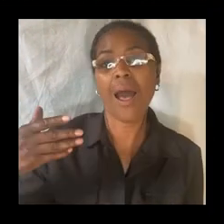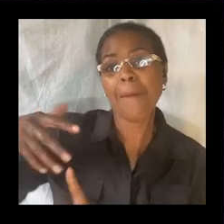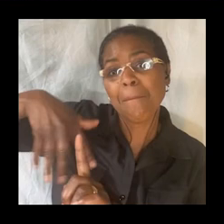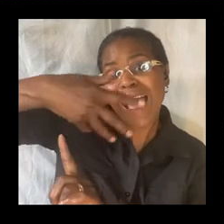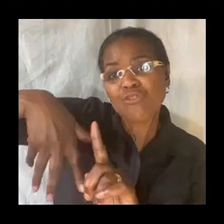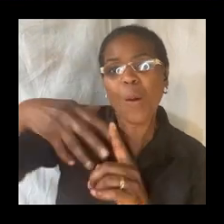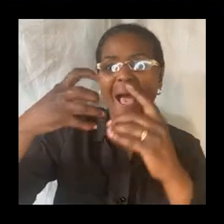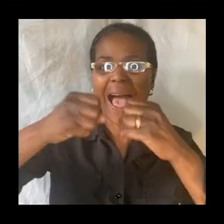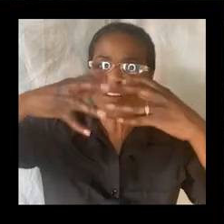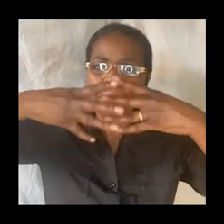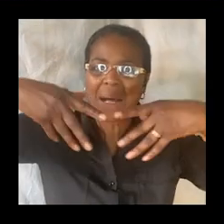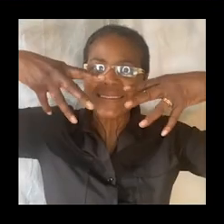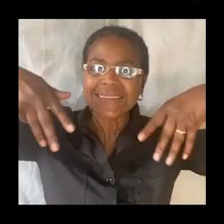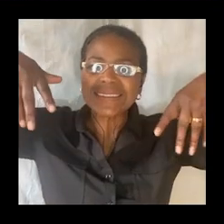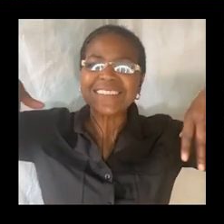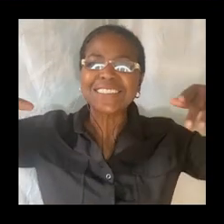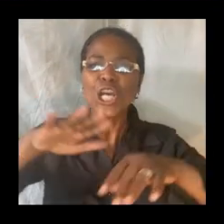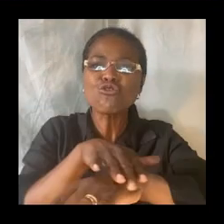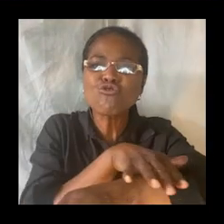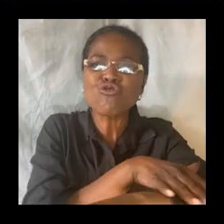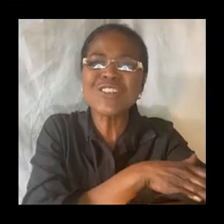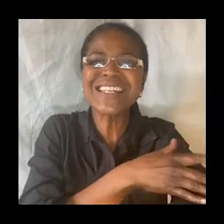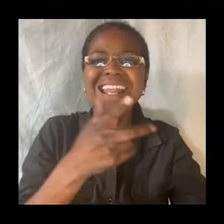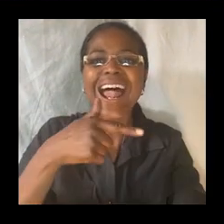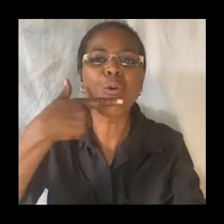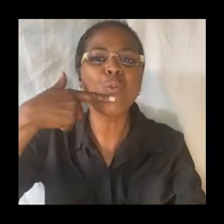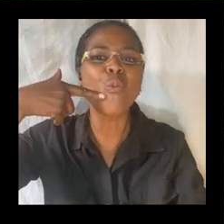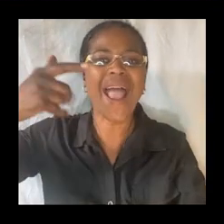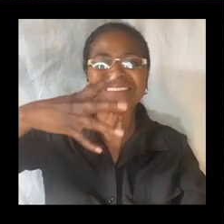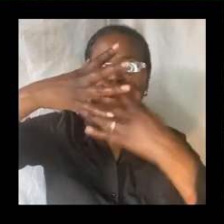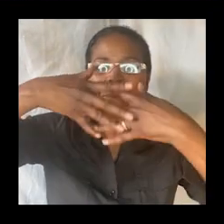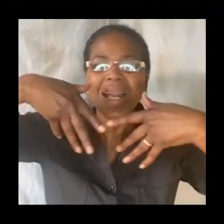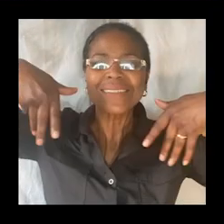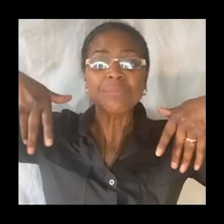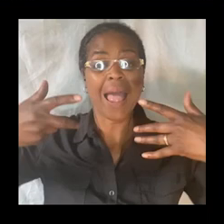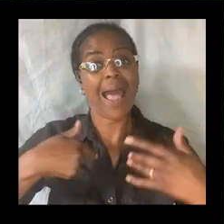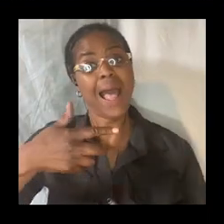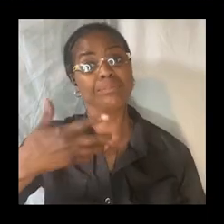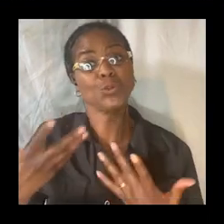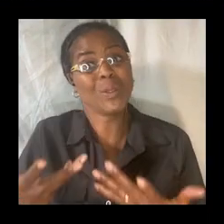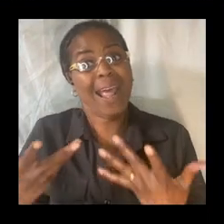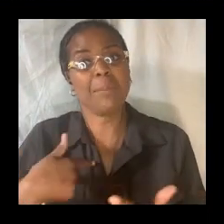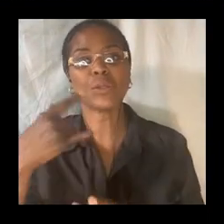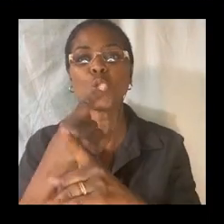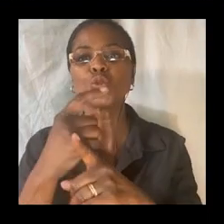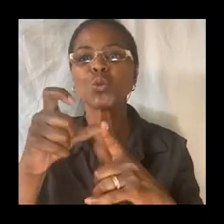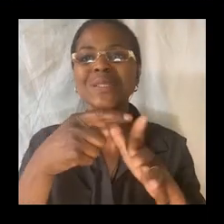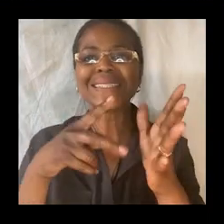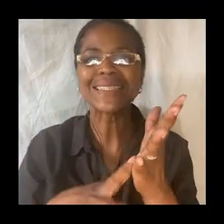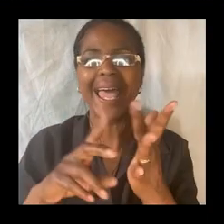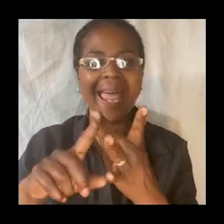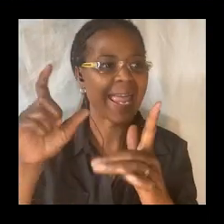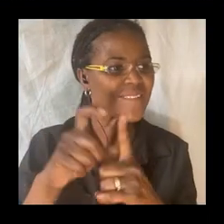green and white. And I'm here today to talk with the writer, David Almond, and